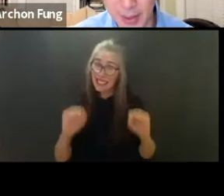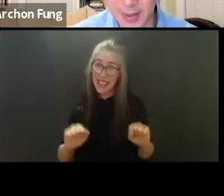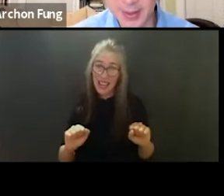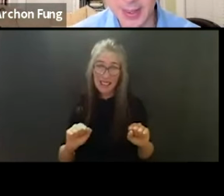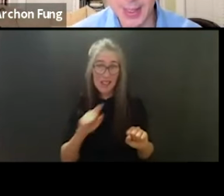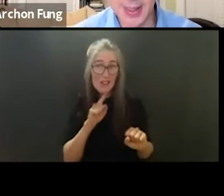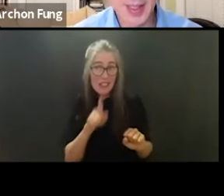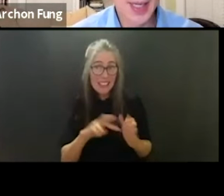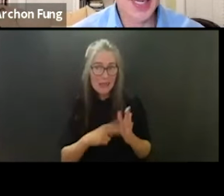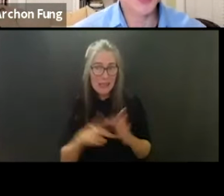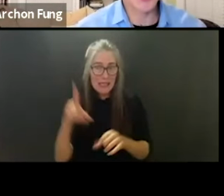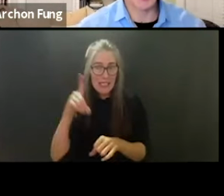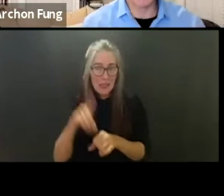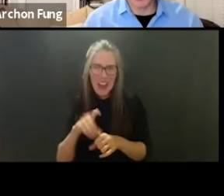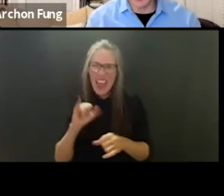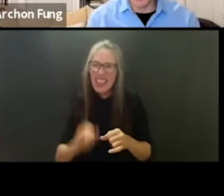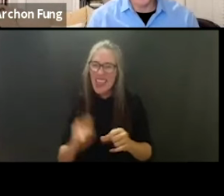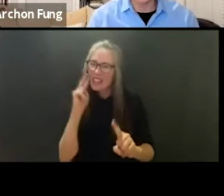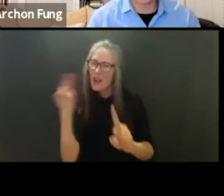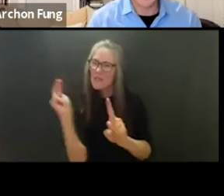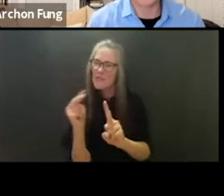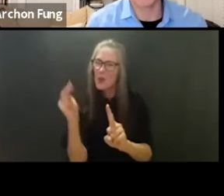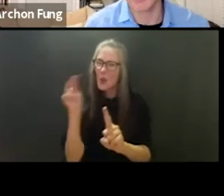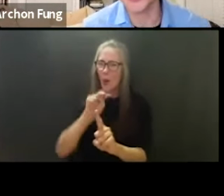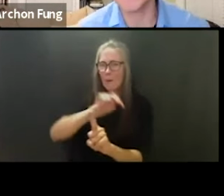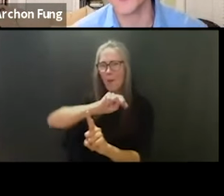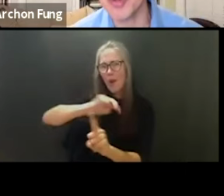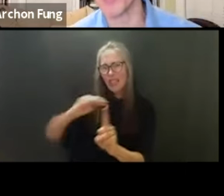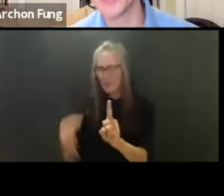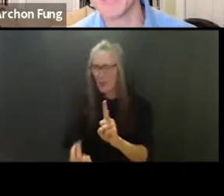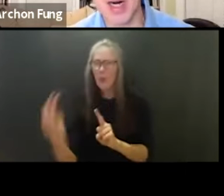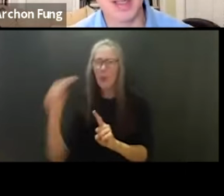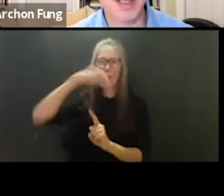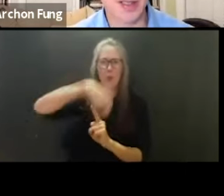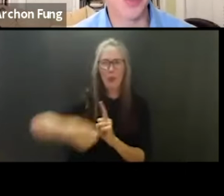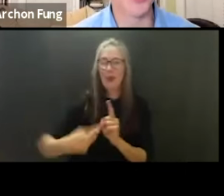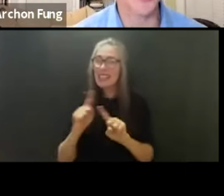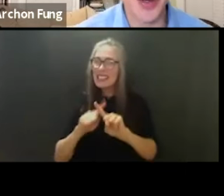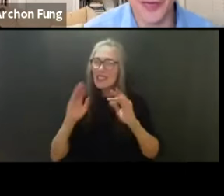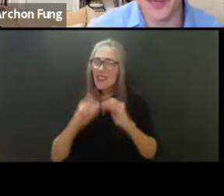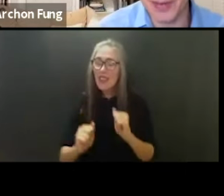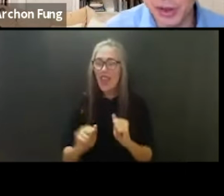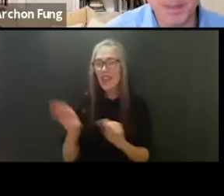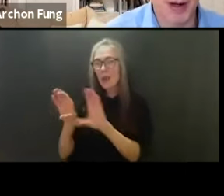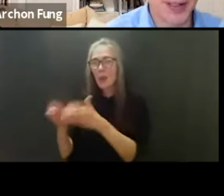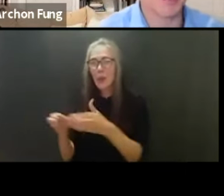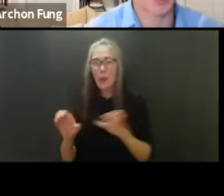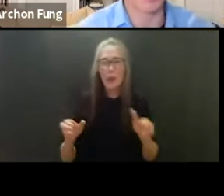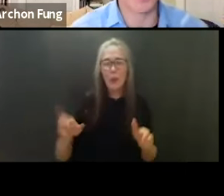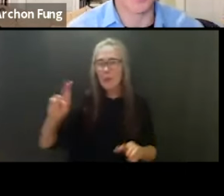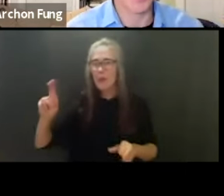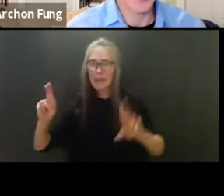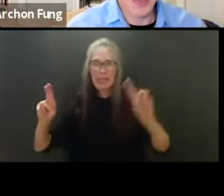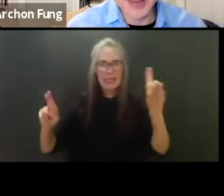the people can decide. And so, and think of that is a multi viewpoint democracy that's very different from a two party